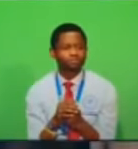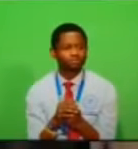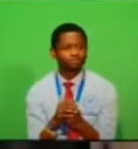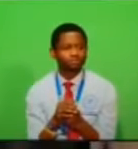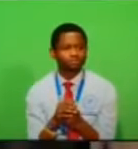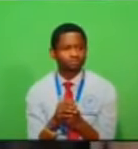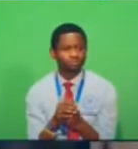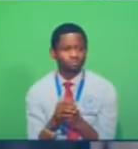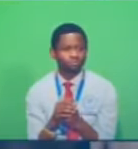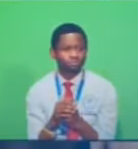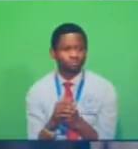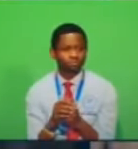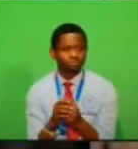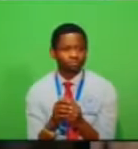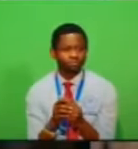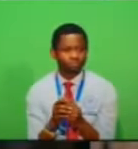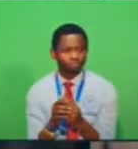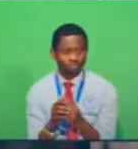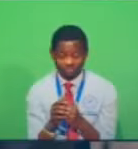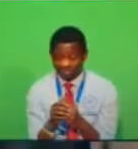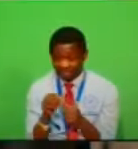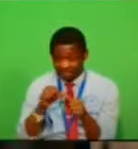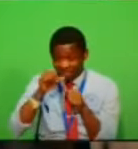As far as my eyes can see,